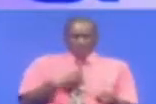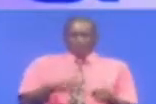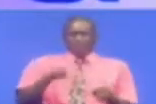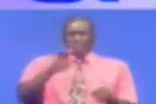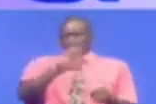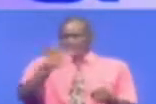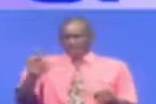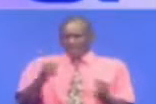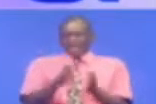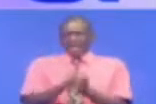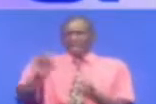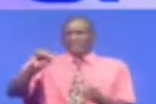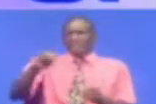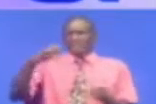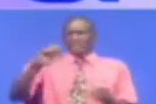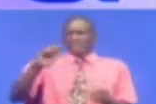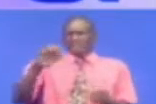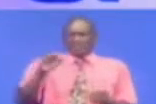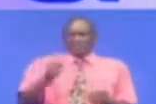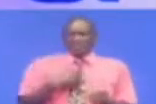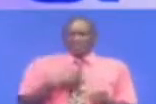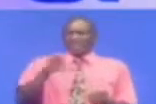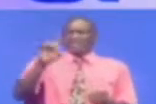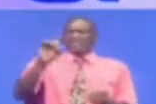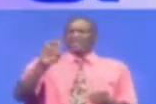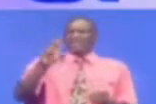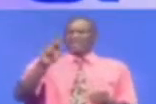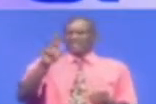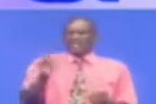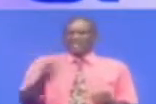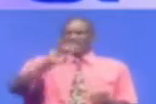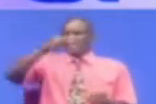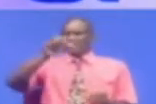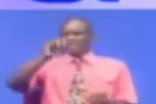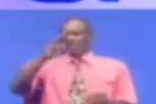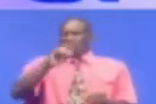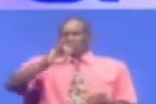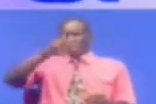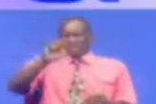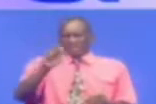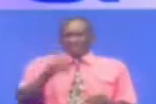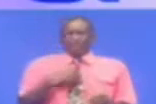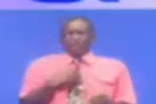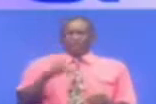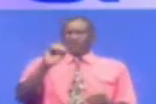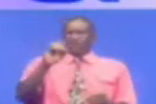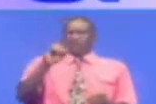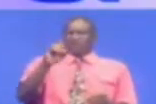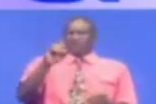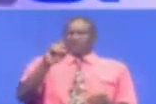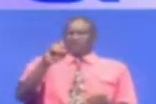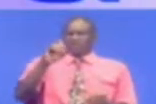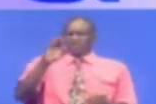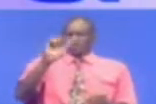Gates. We had Devki, Jumbo Jet. We had Oxfam, Image Registrars,